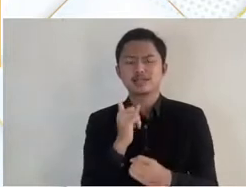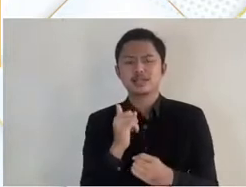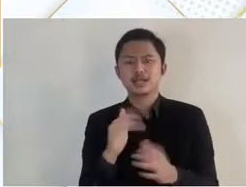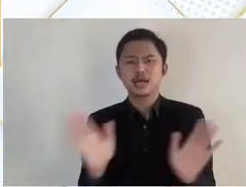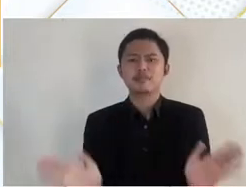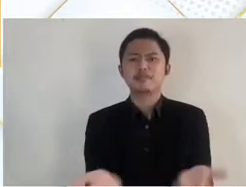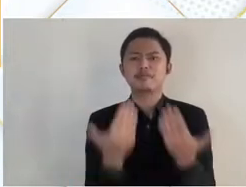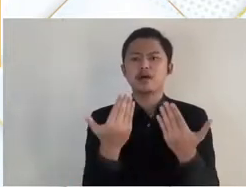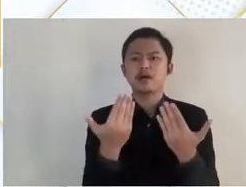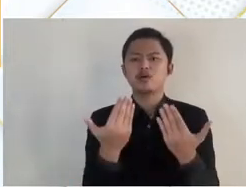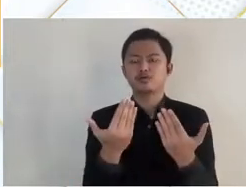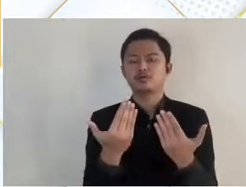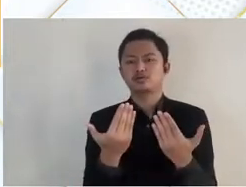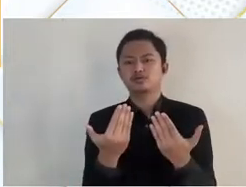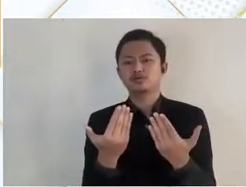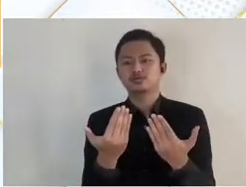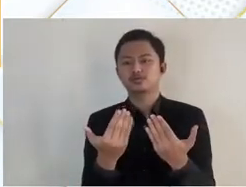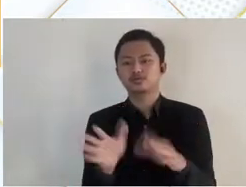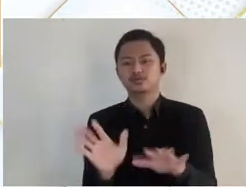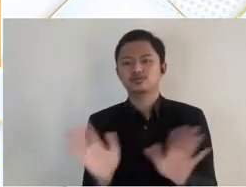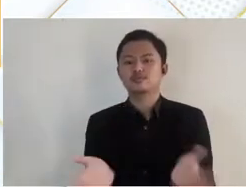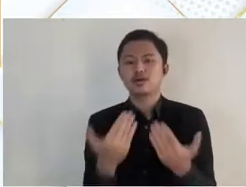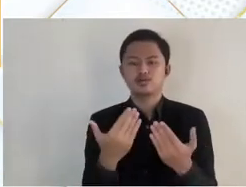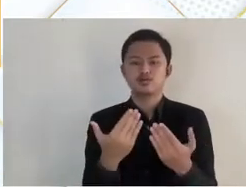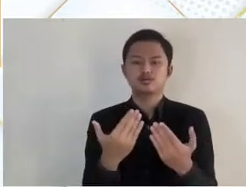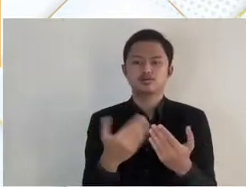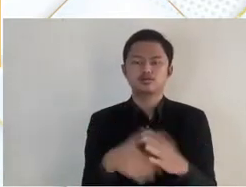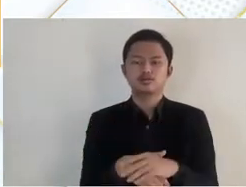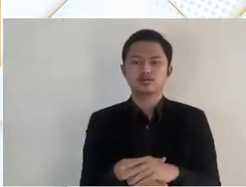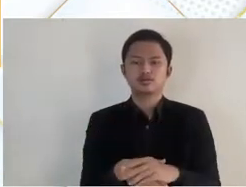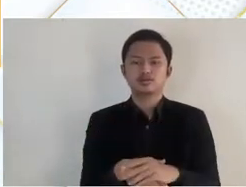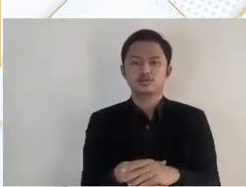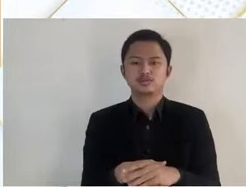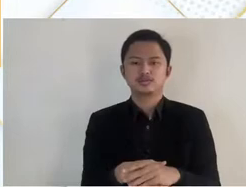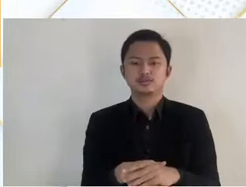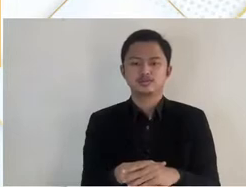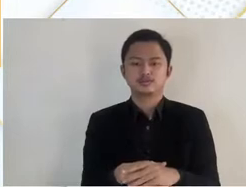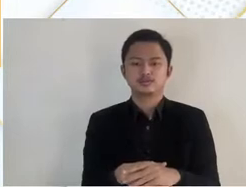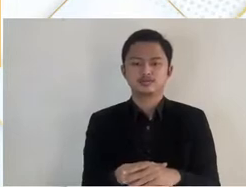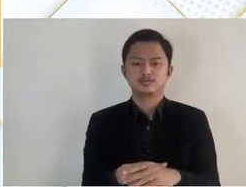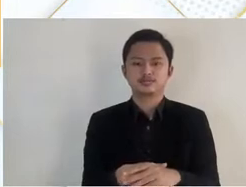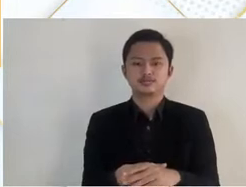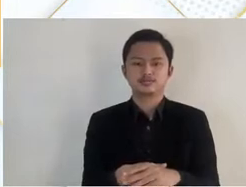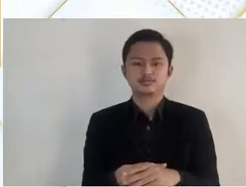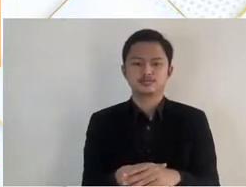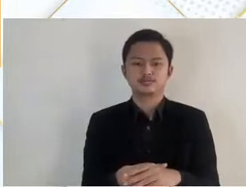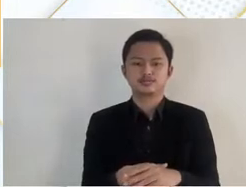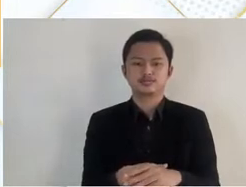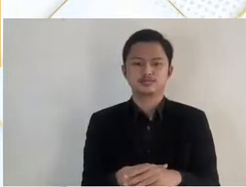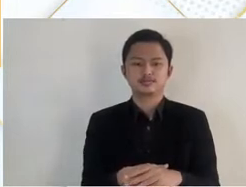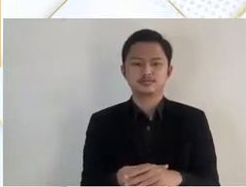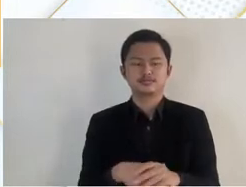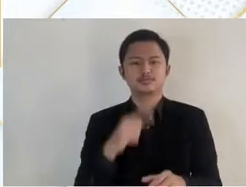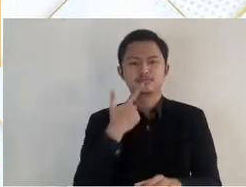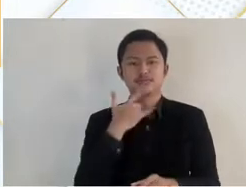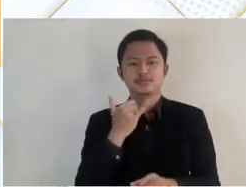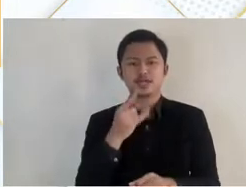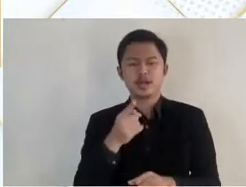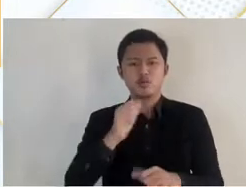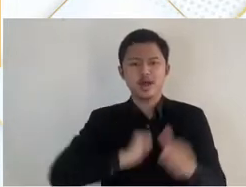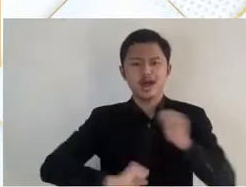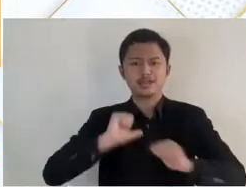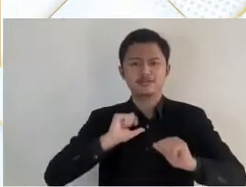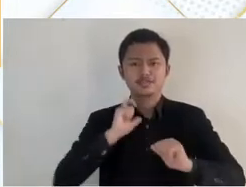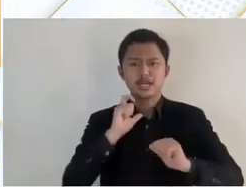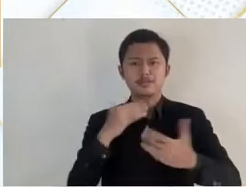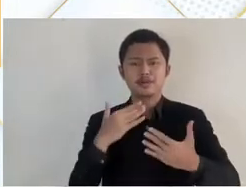conflict. The second role, in a supporting role, perhaps you can become an activist,